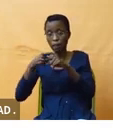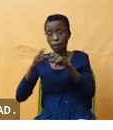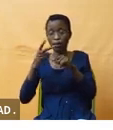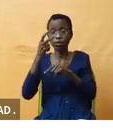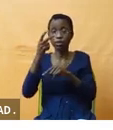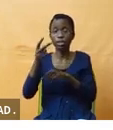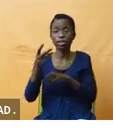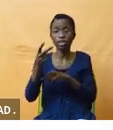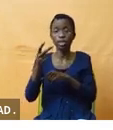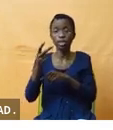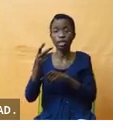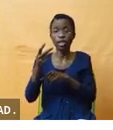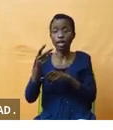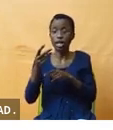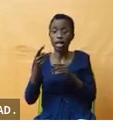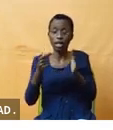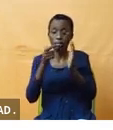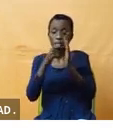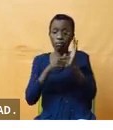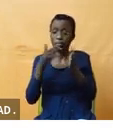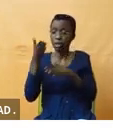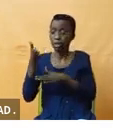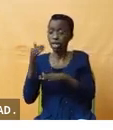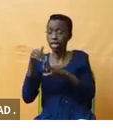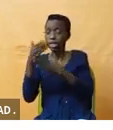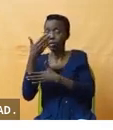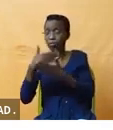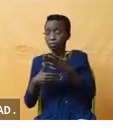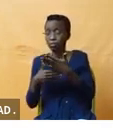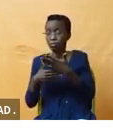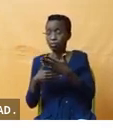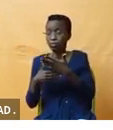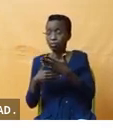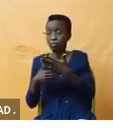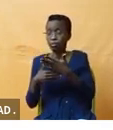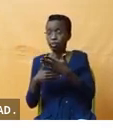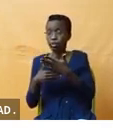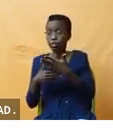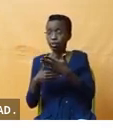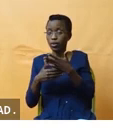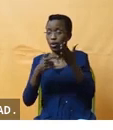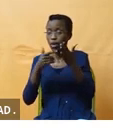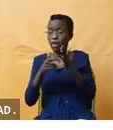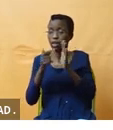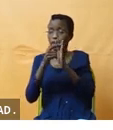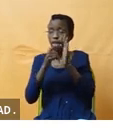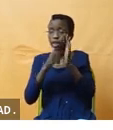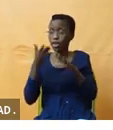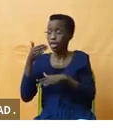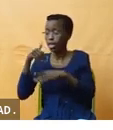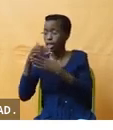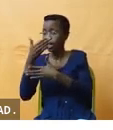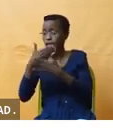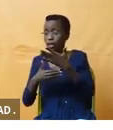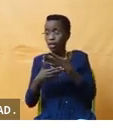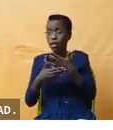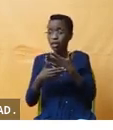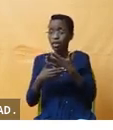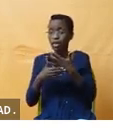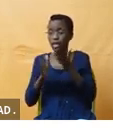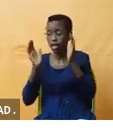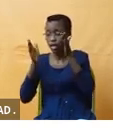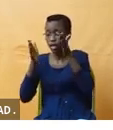that are provided in the protocol are not really or the guidance that is provided within the protocol are not really taken up by